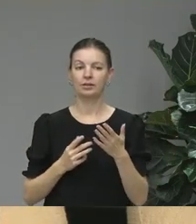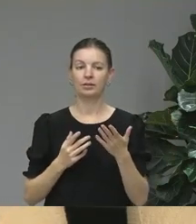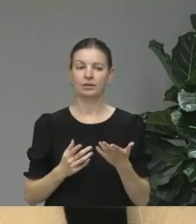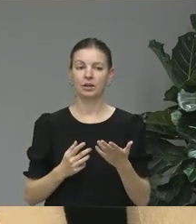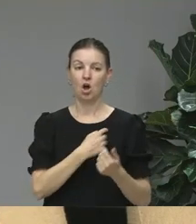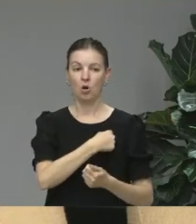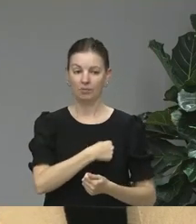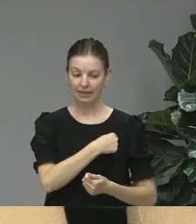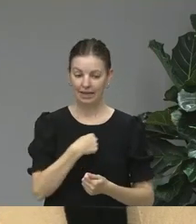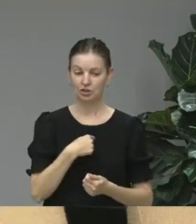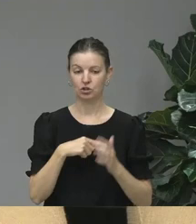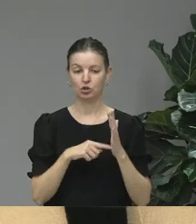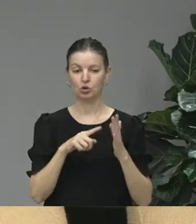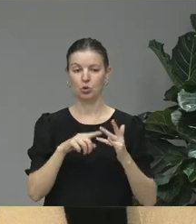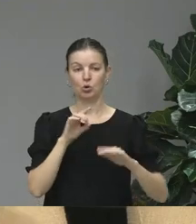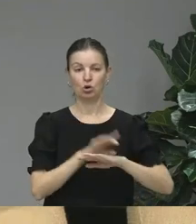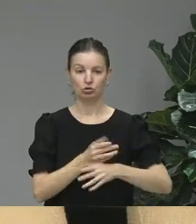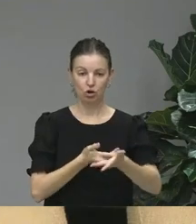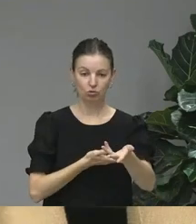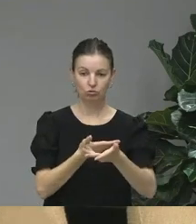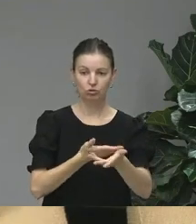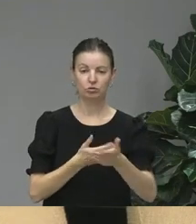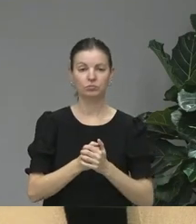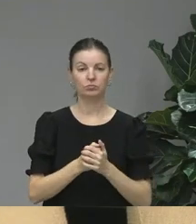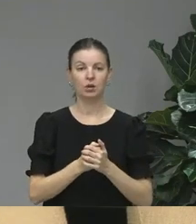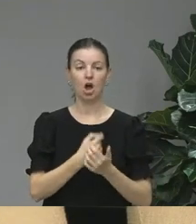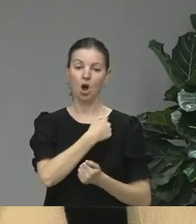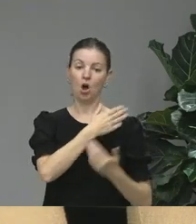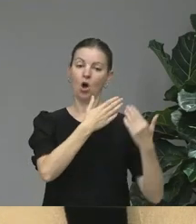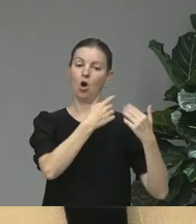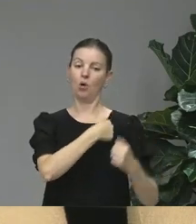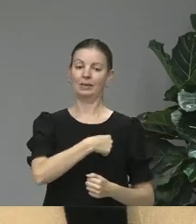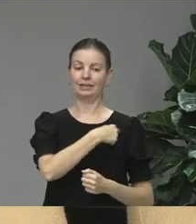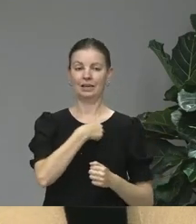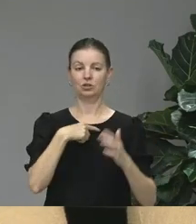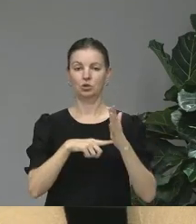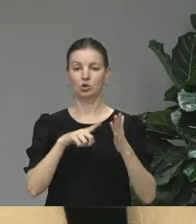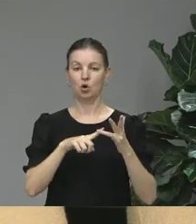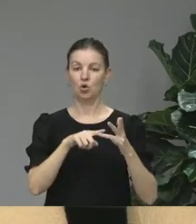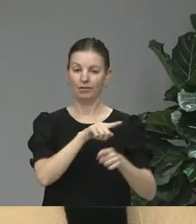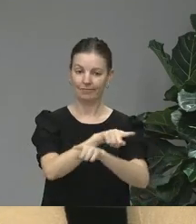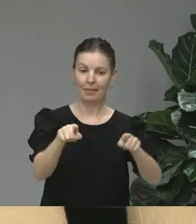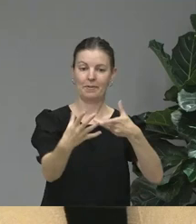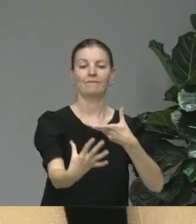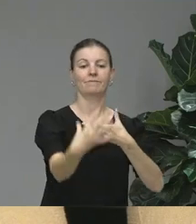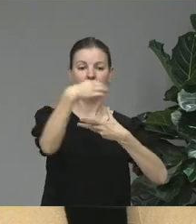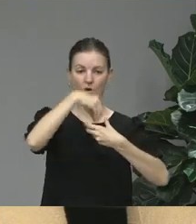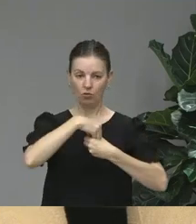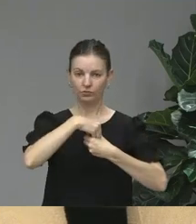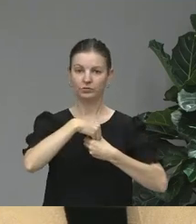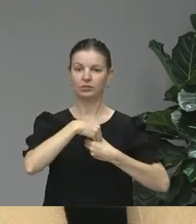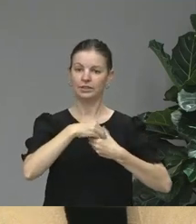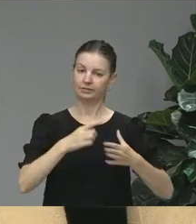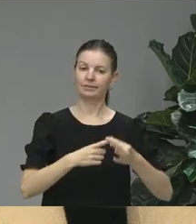an obligation to consult. It's an obligation to involve in a participatory way in the key areas of